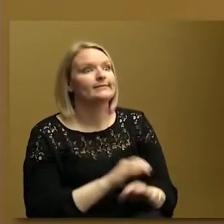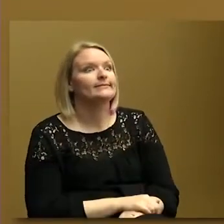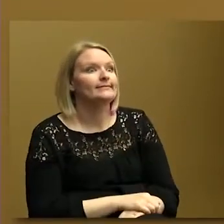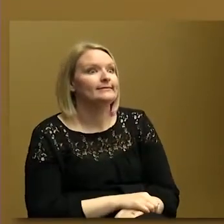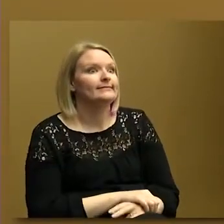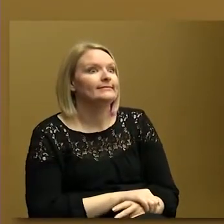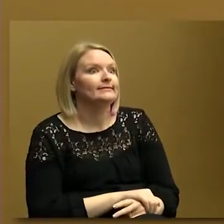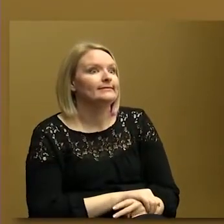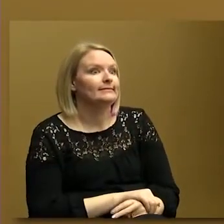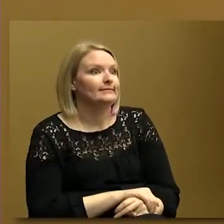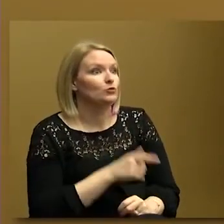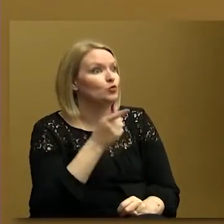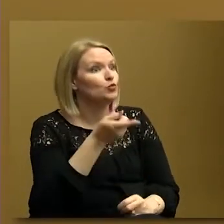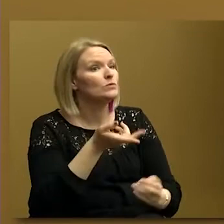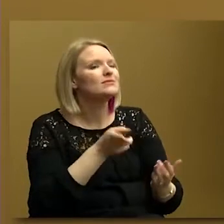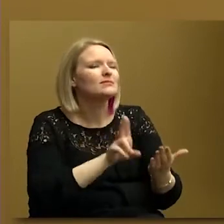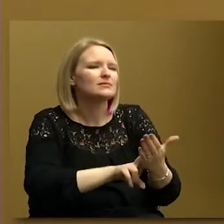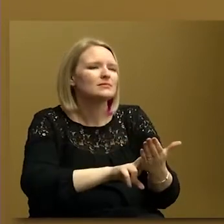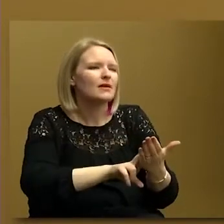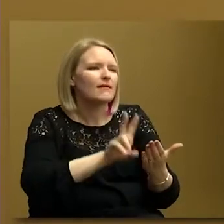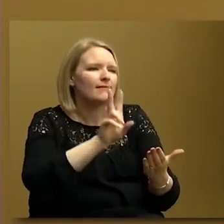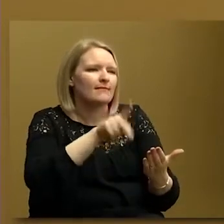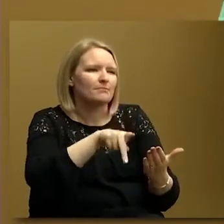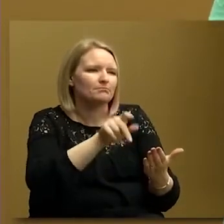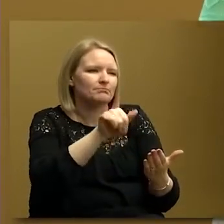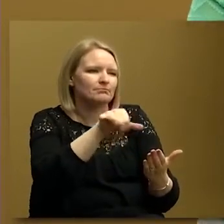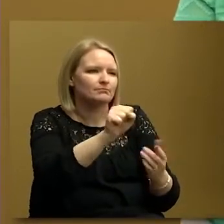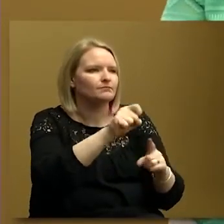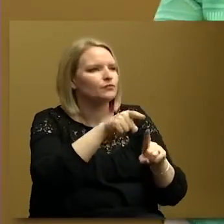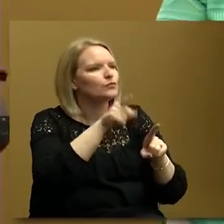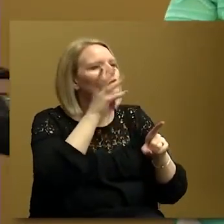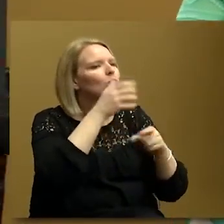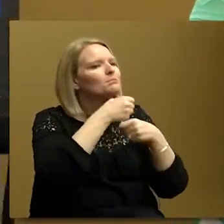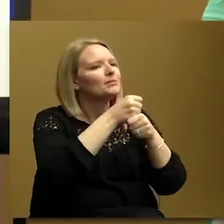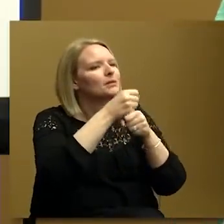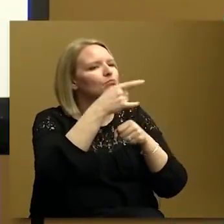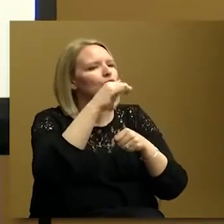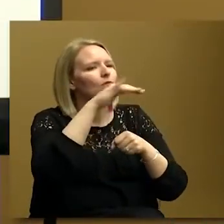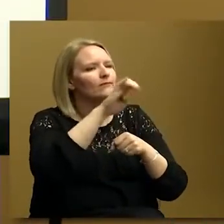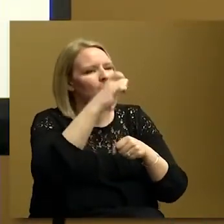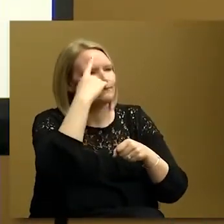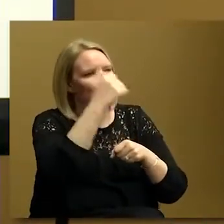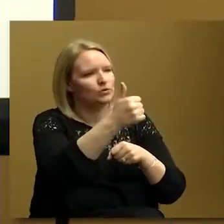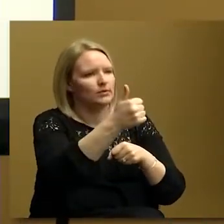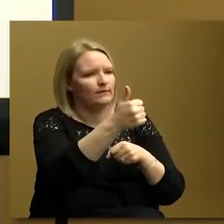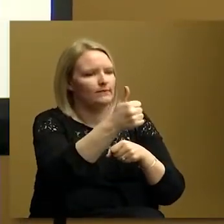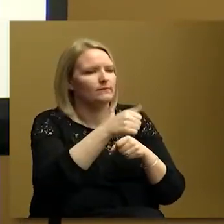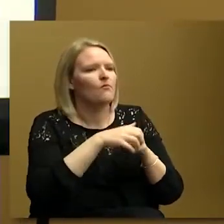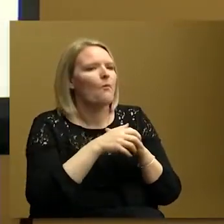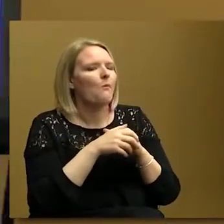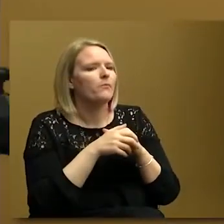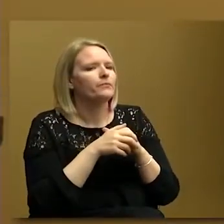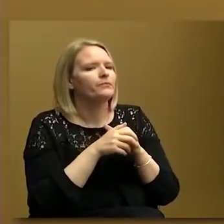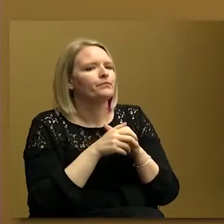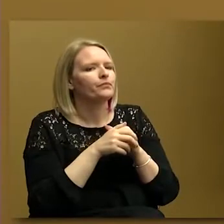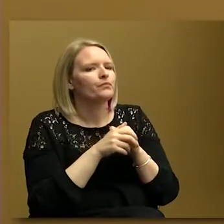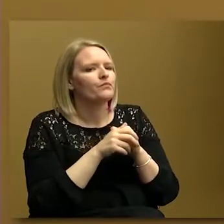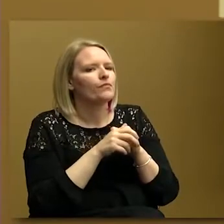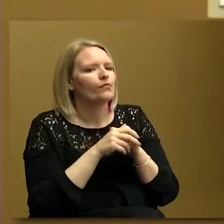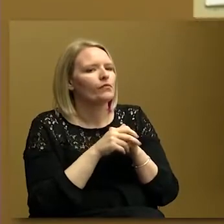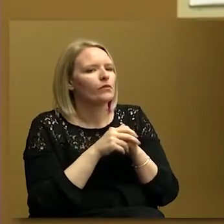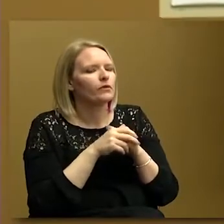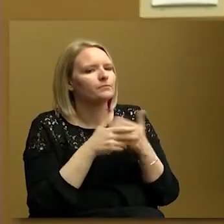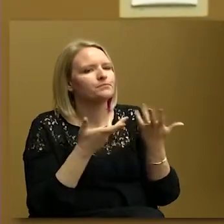You sign up and you create a profile for yourself. And when you're doing